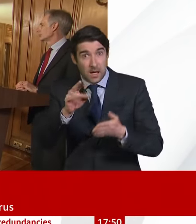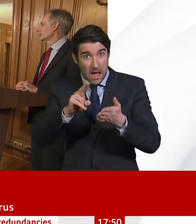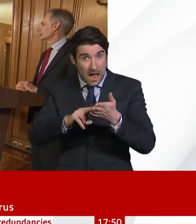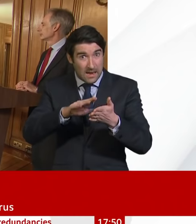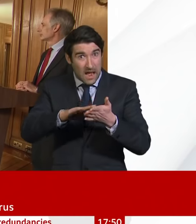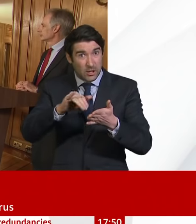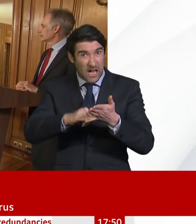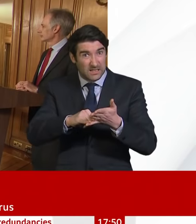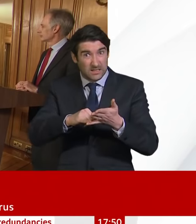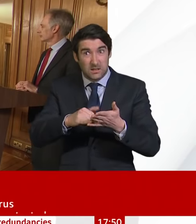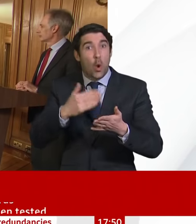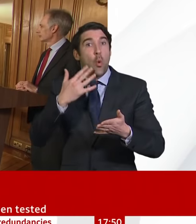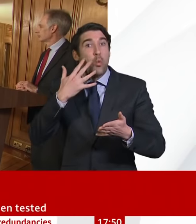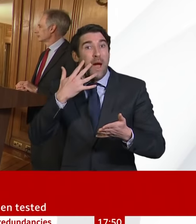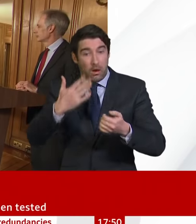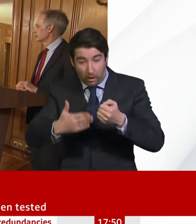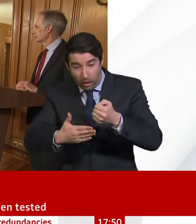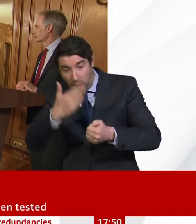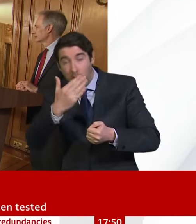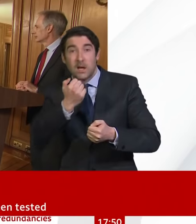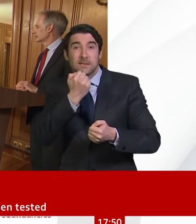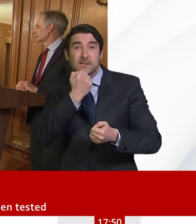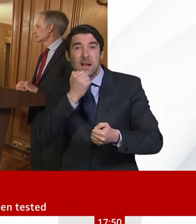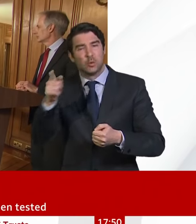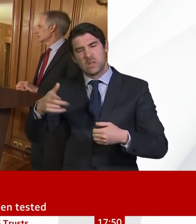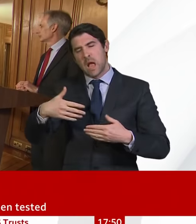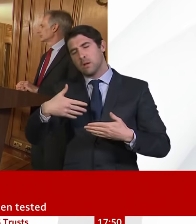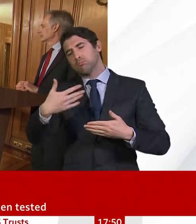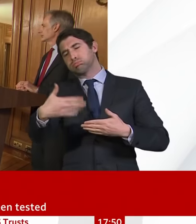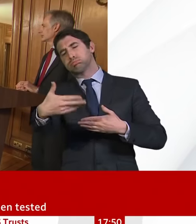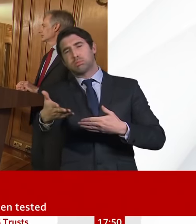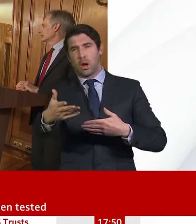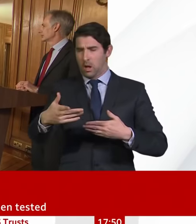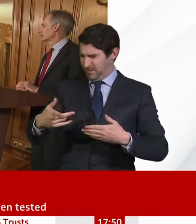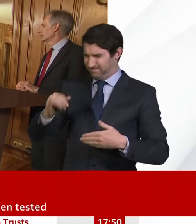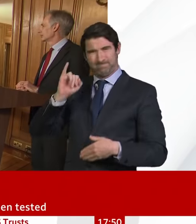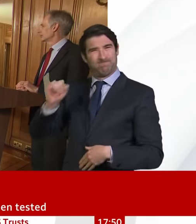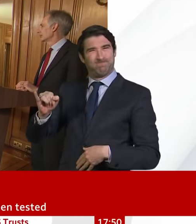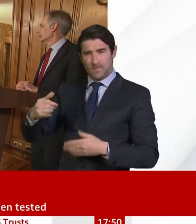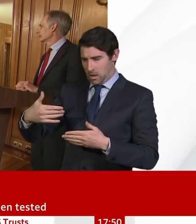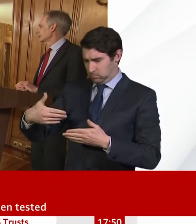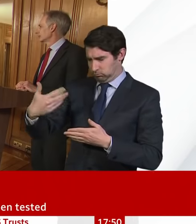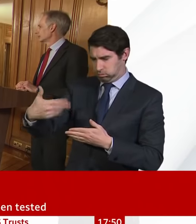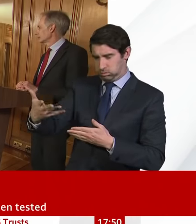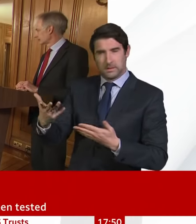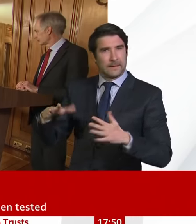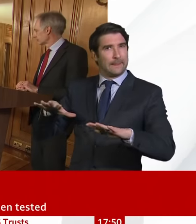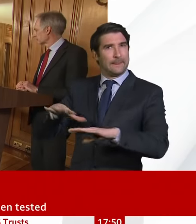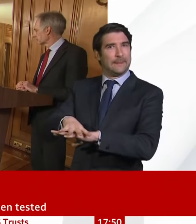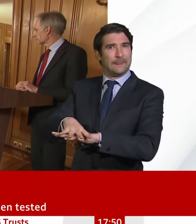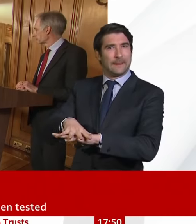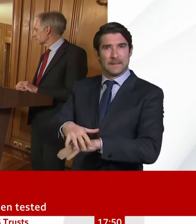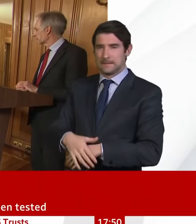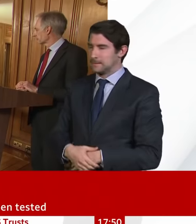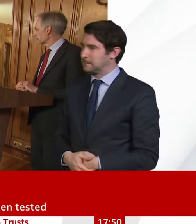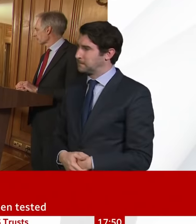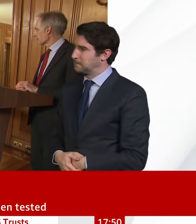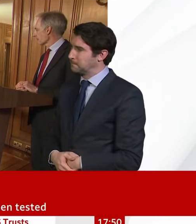over the coming weeks. Yes. Would you put a date on that? Would you give it a deadline? Because people are very worried about this right now. Well, they are,